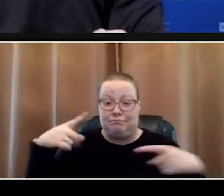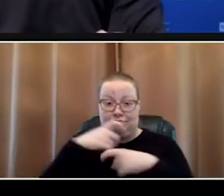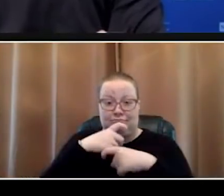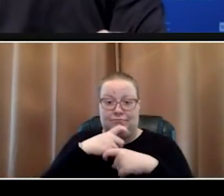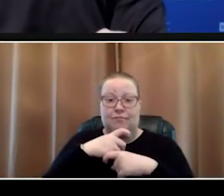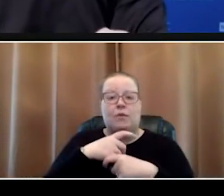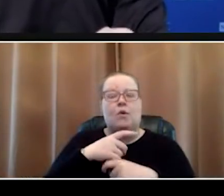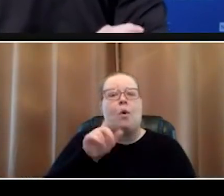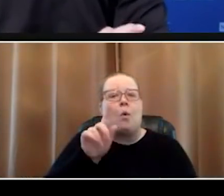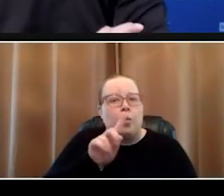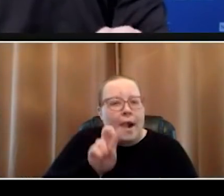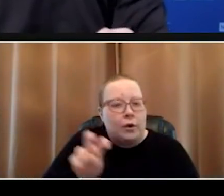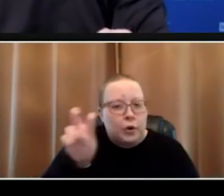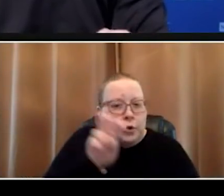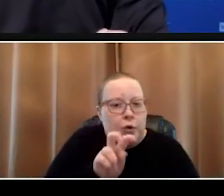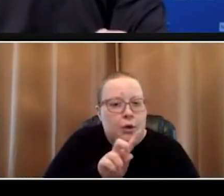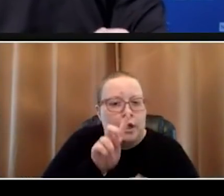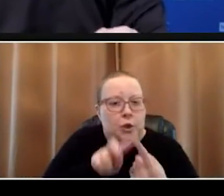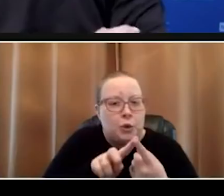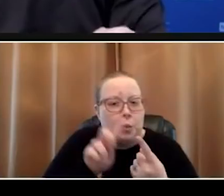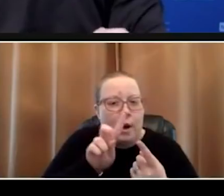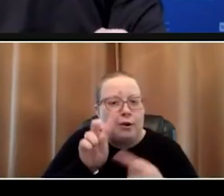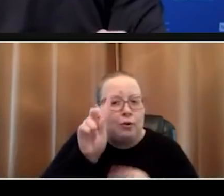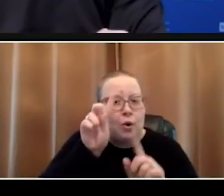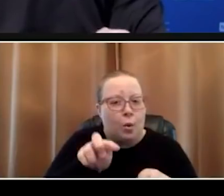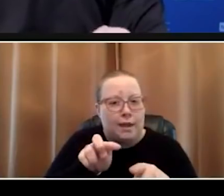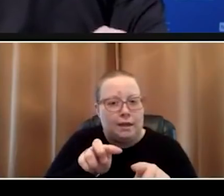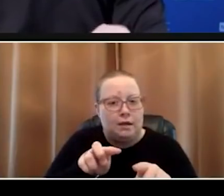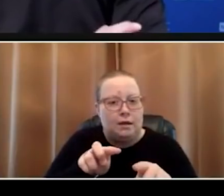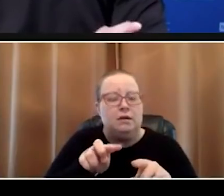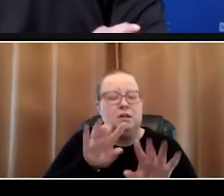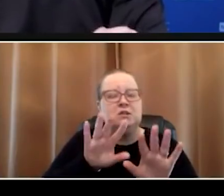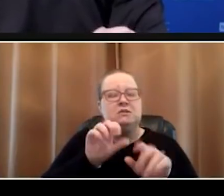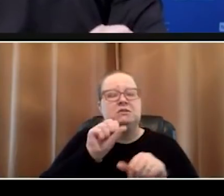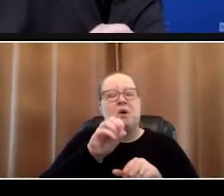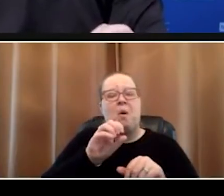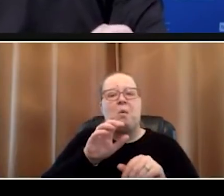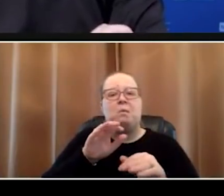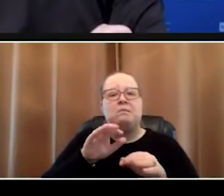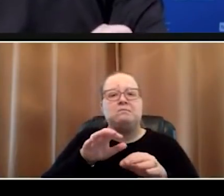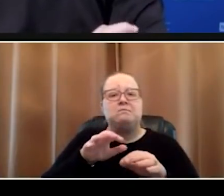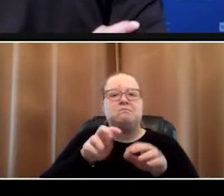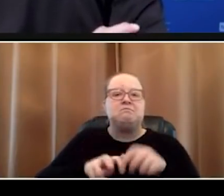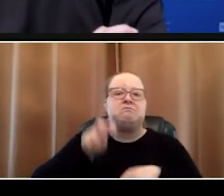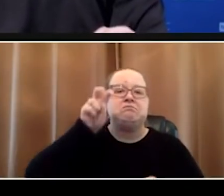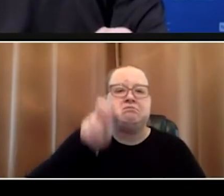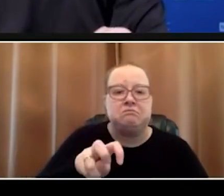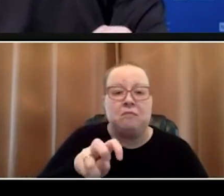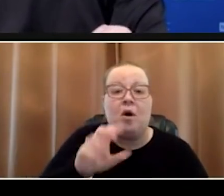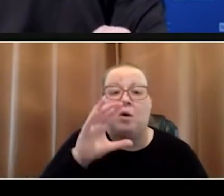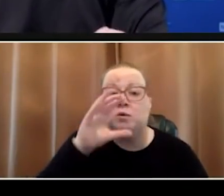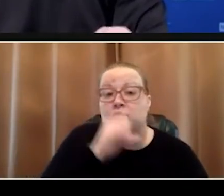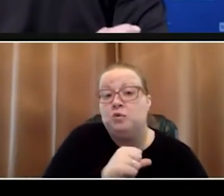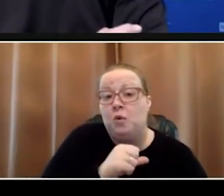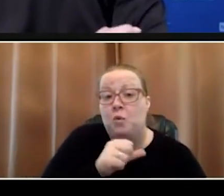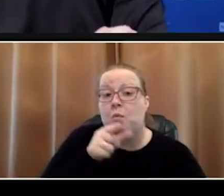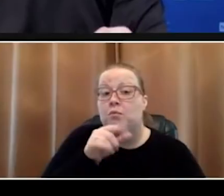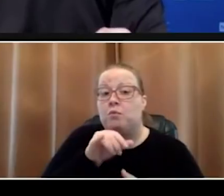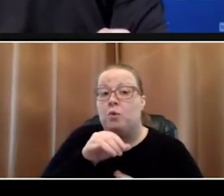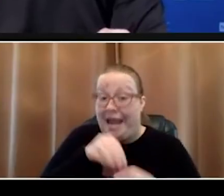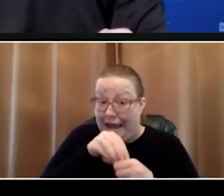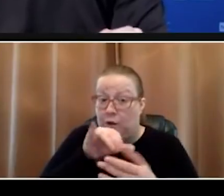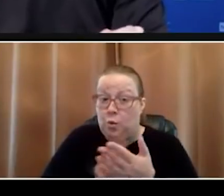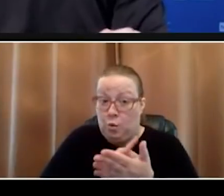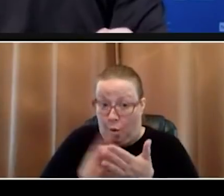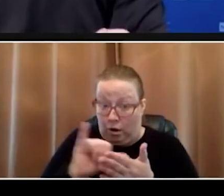touring to? Let's fast forward. Let's say you're in New York and the level of